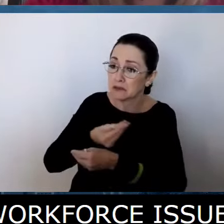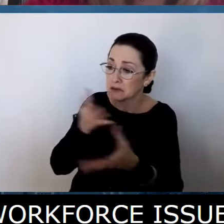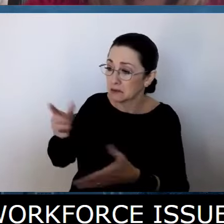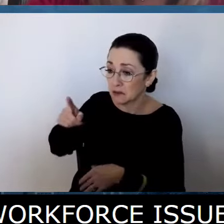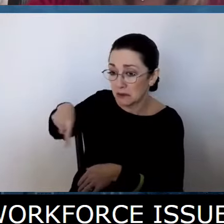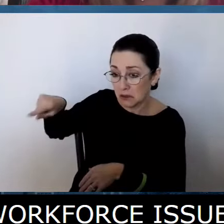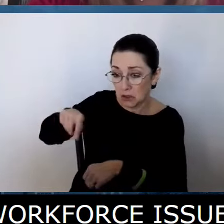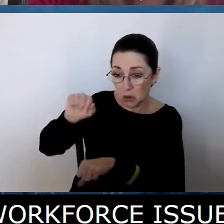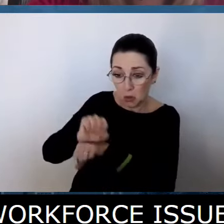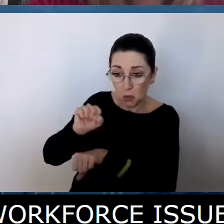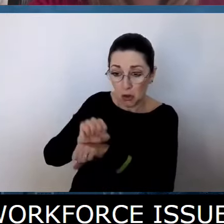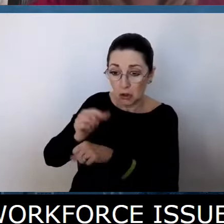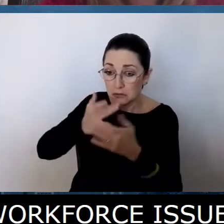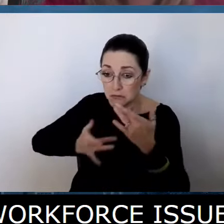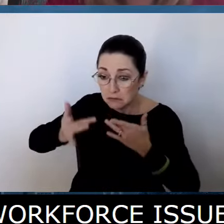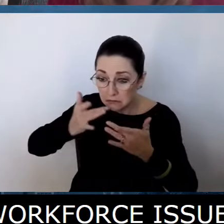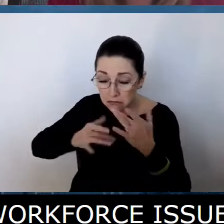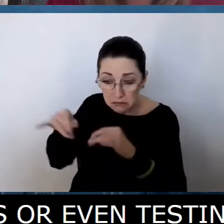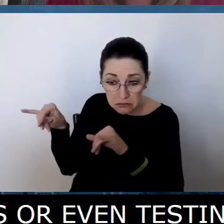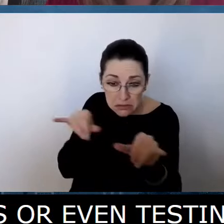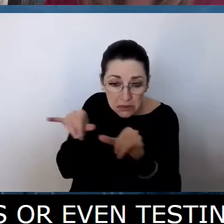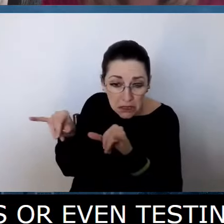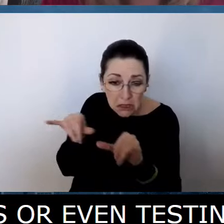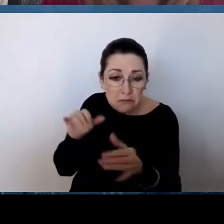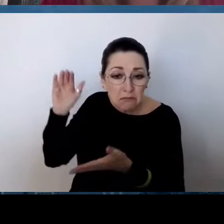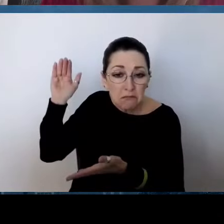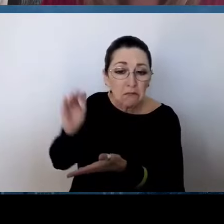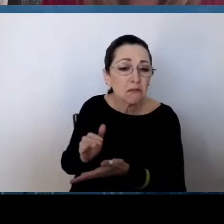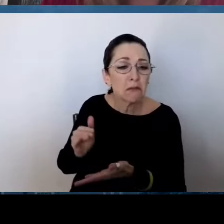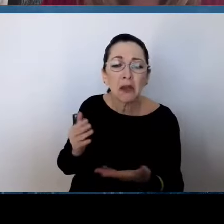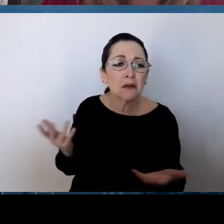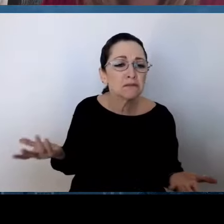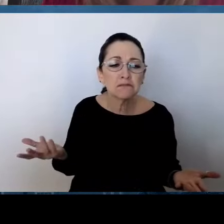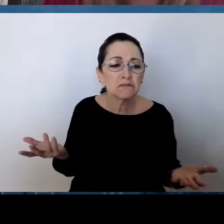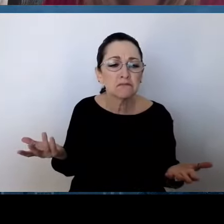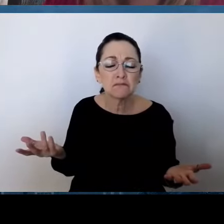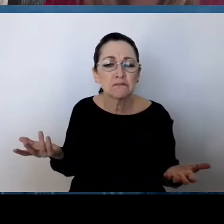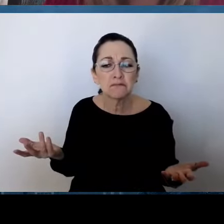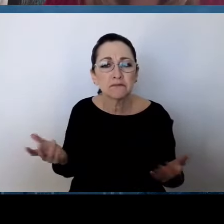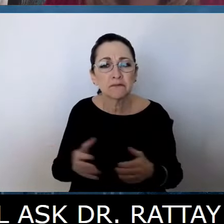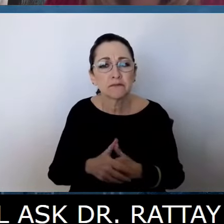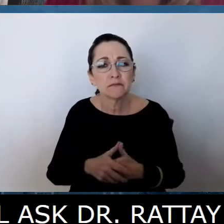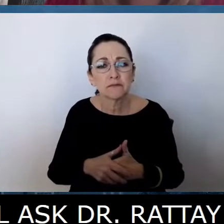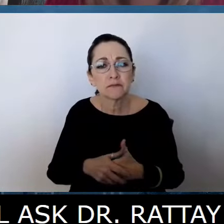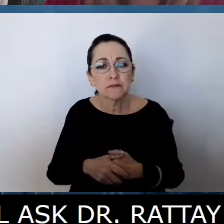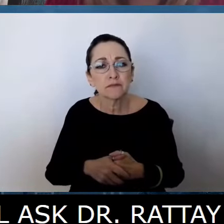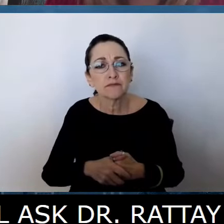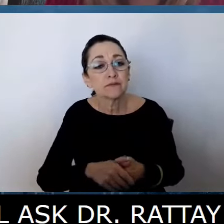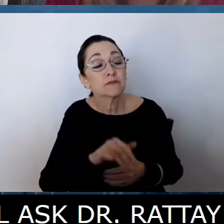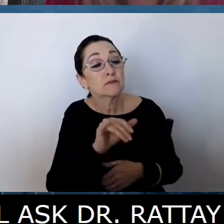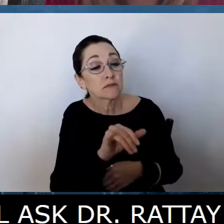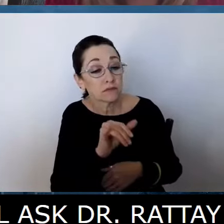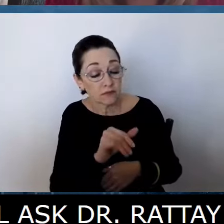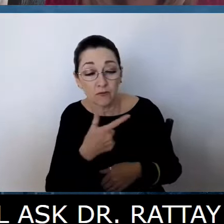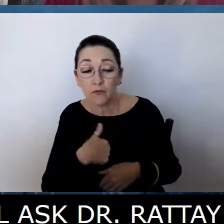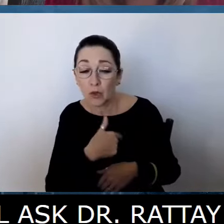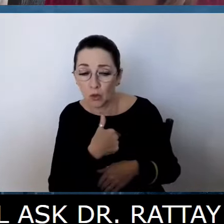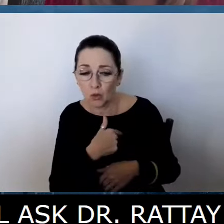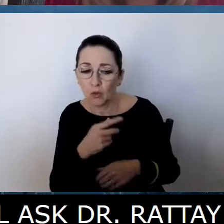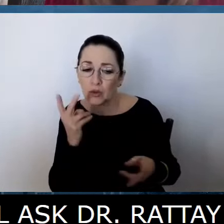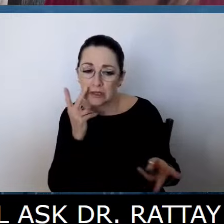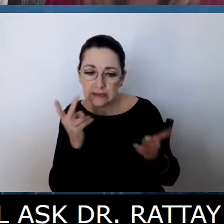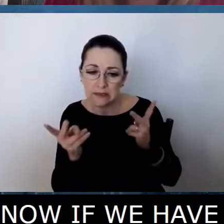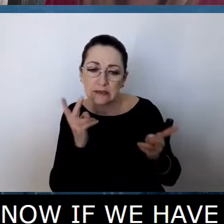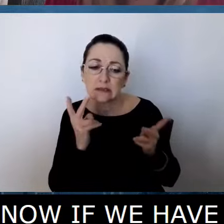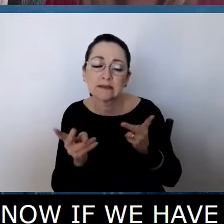Yeah, I'll ask Dr. Rattay and AJ to comment on that. I don't know that we've seen that. I will say that we have workforce issues across the